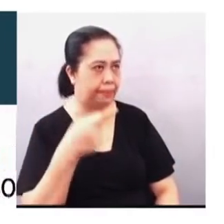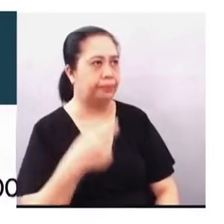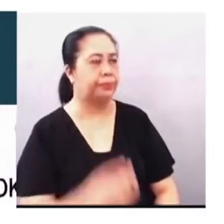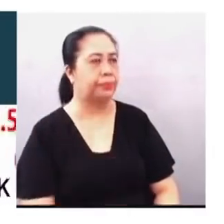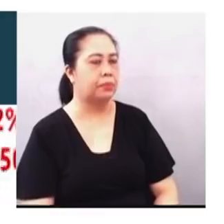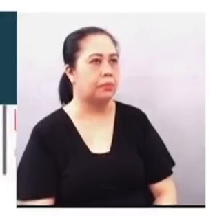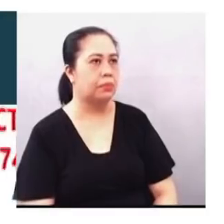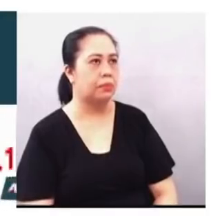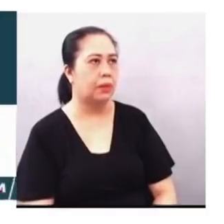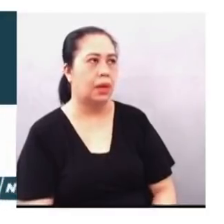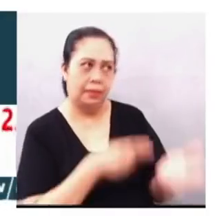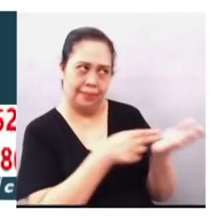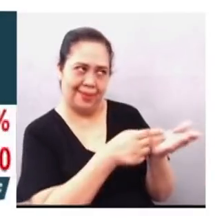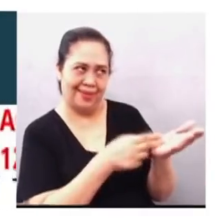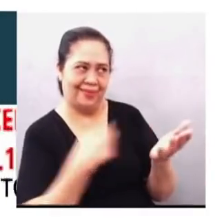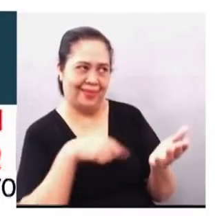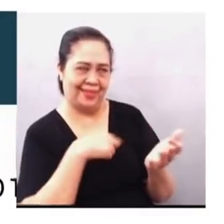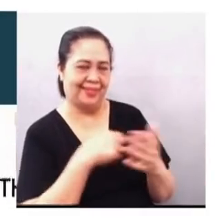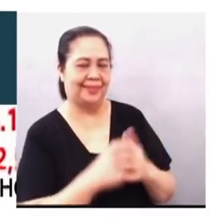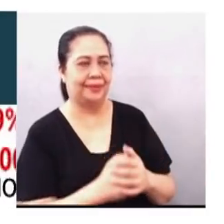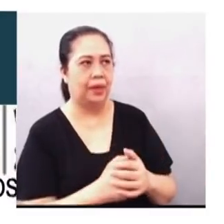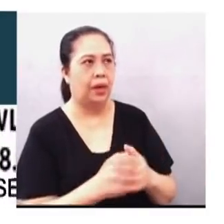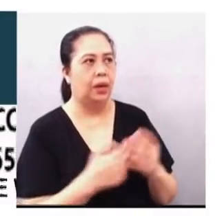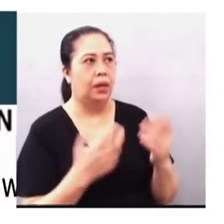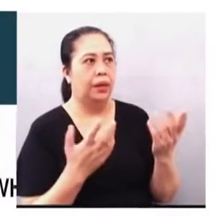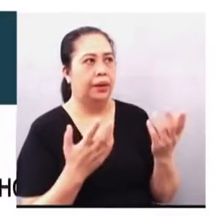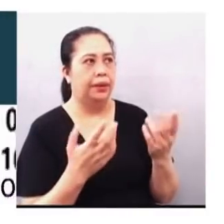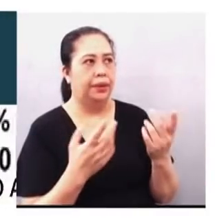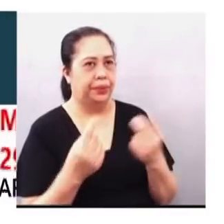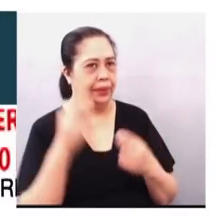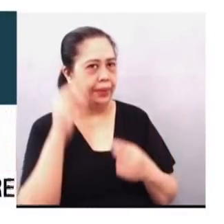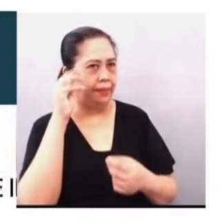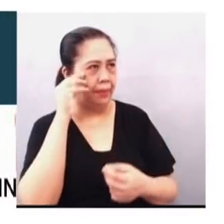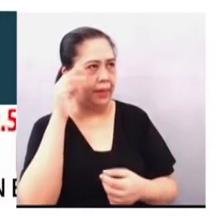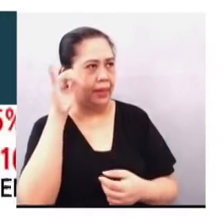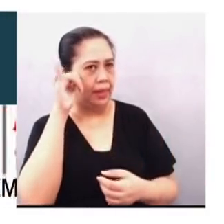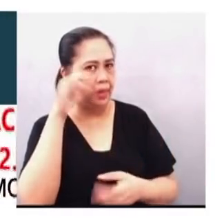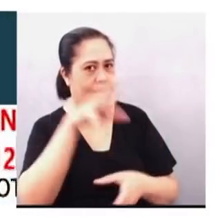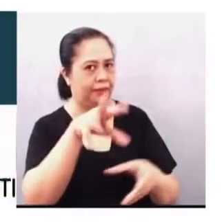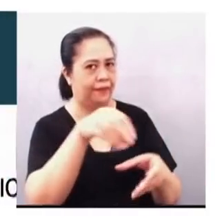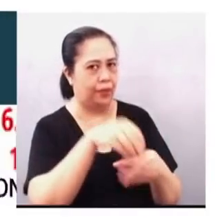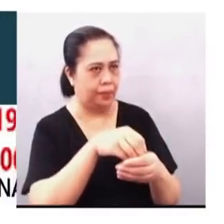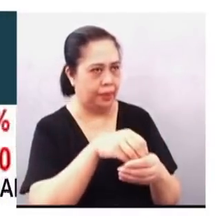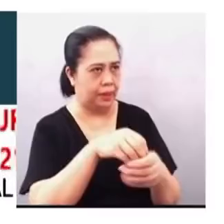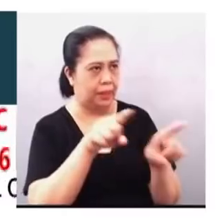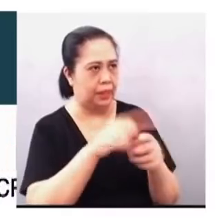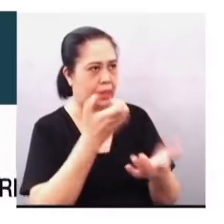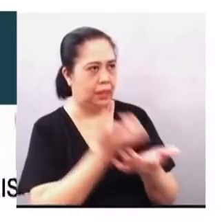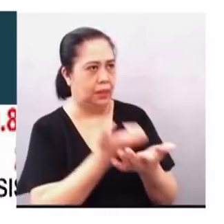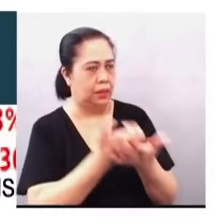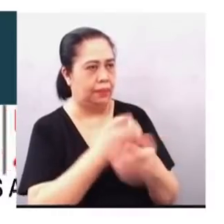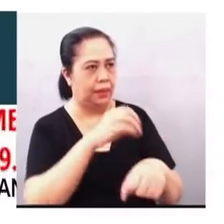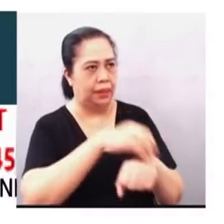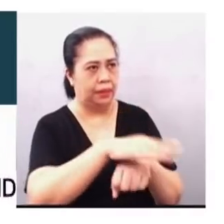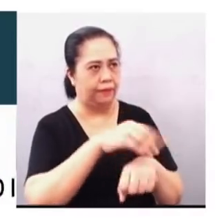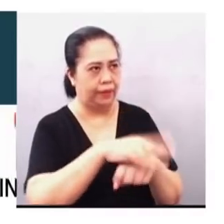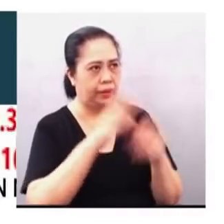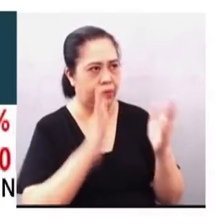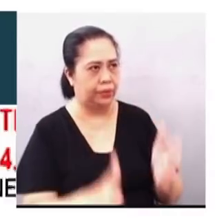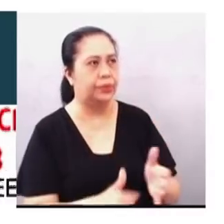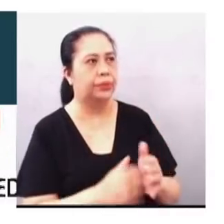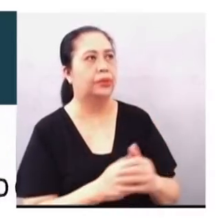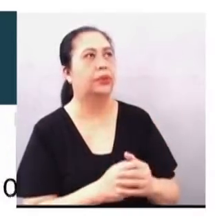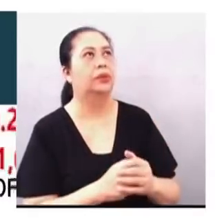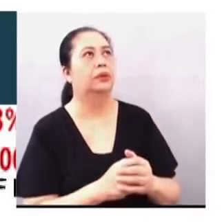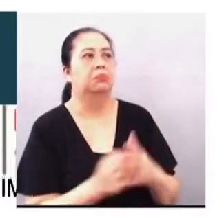Be honest with us. Do you think Michael Yang's involvement as economic advisor or